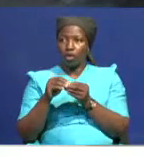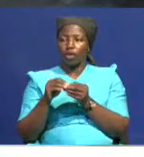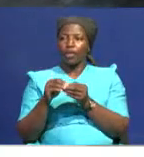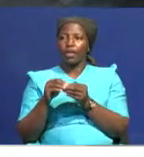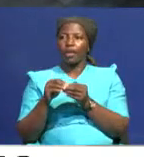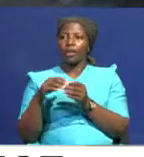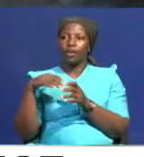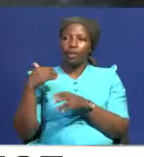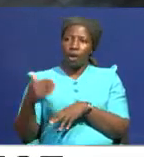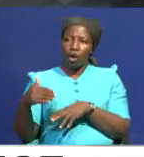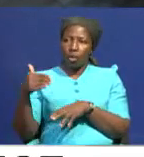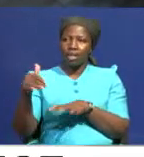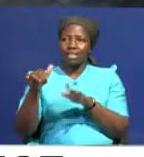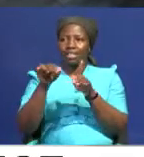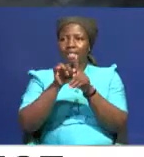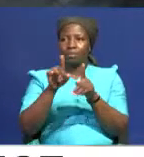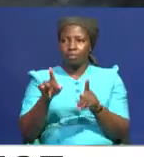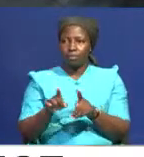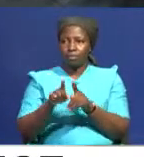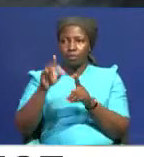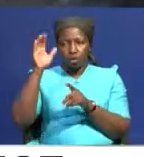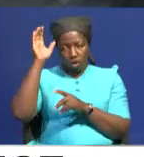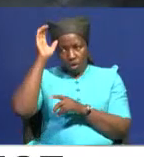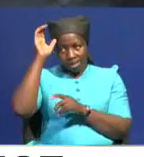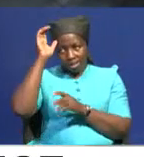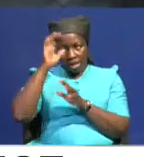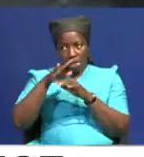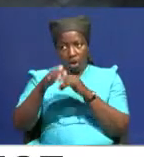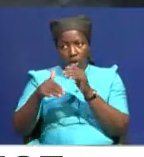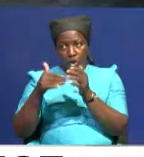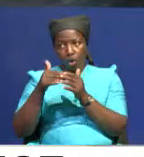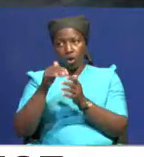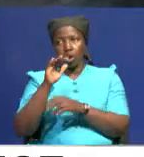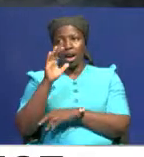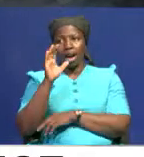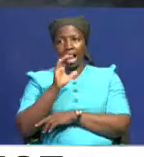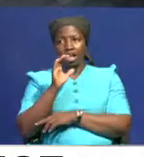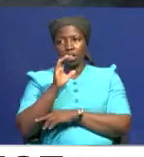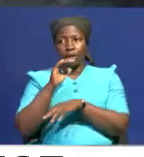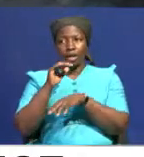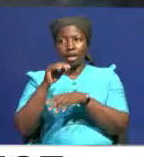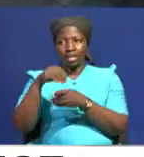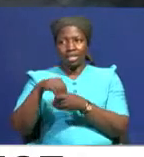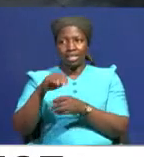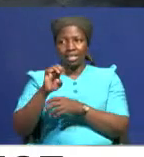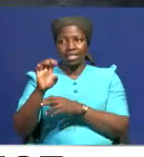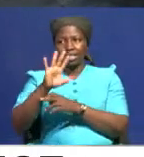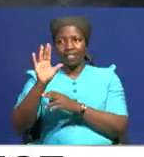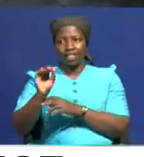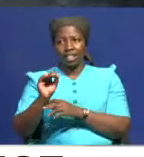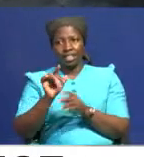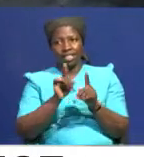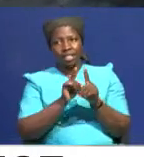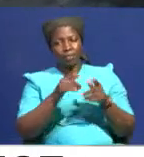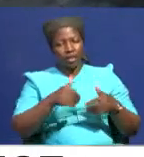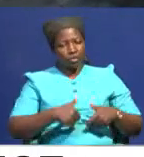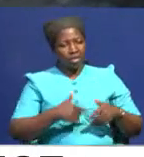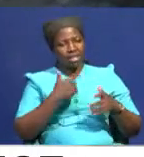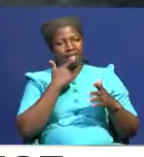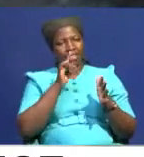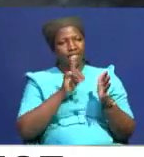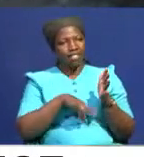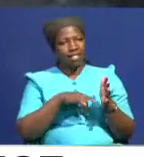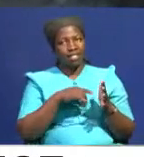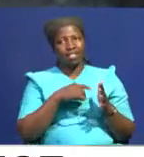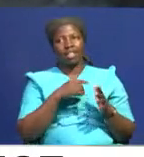innovate more regularly and also consider all customers in regards to the whole of East Africa. As the youth would say, we are in the 21st